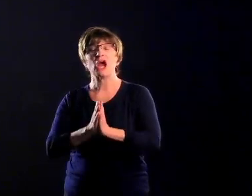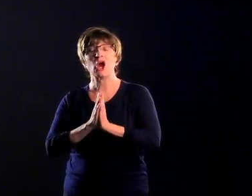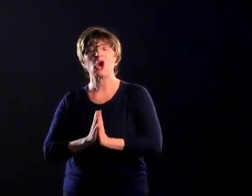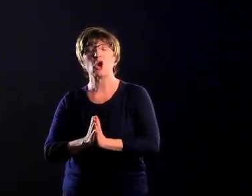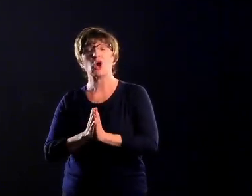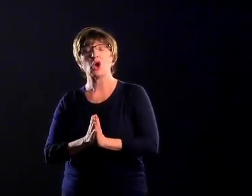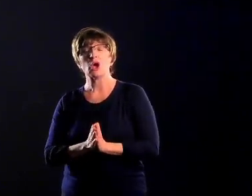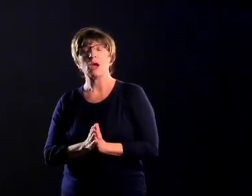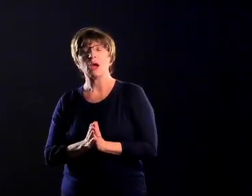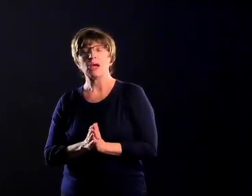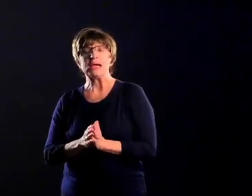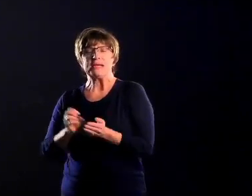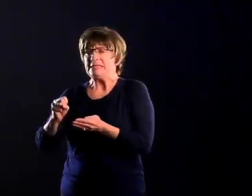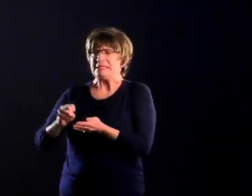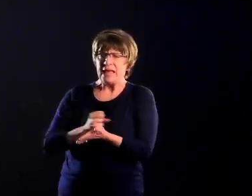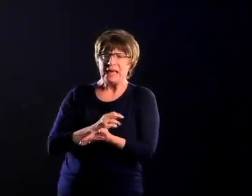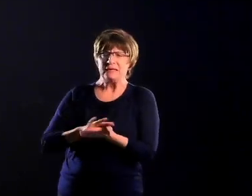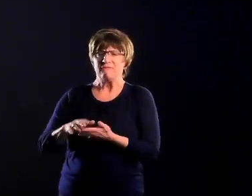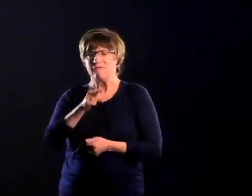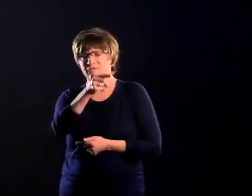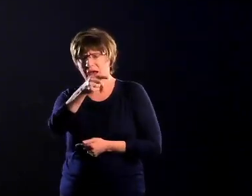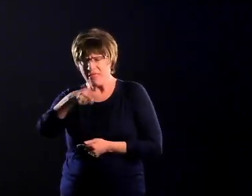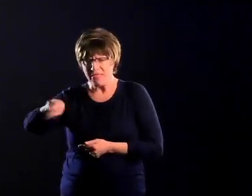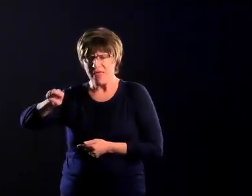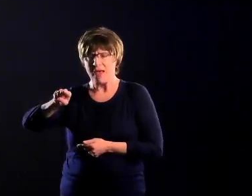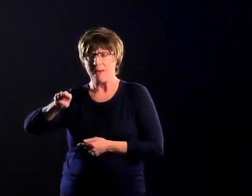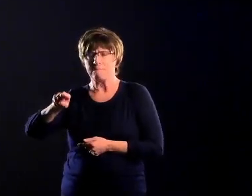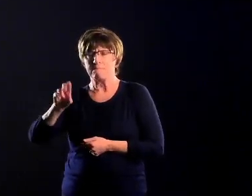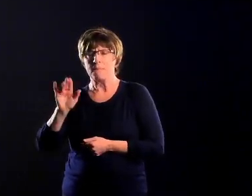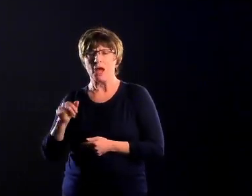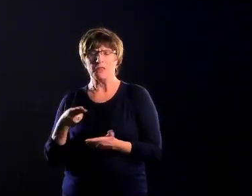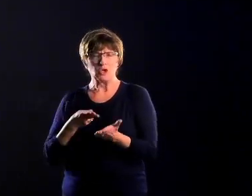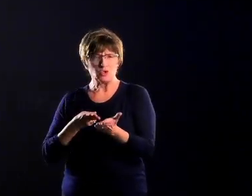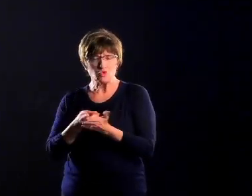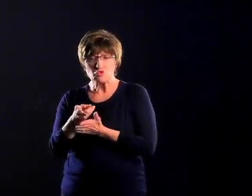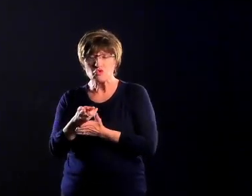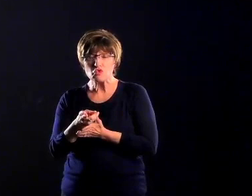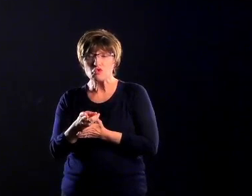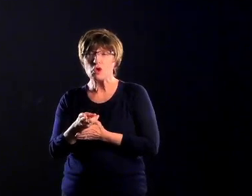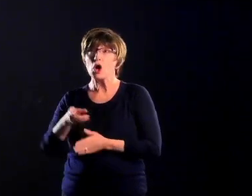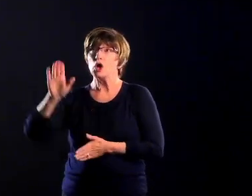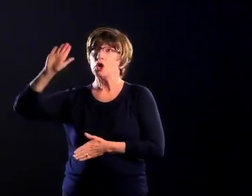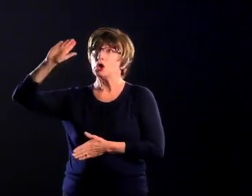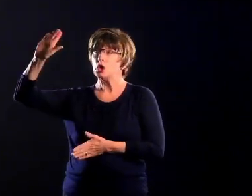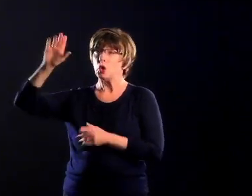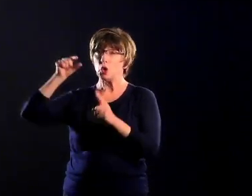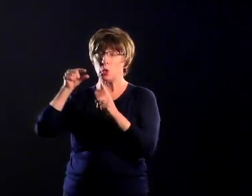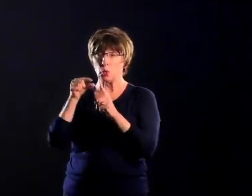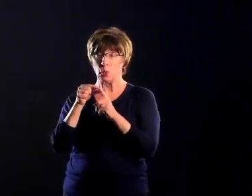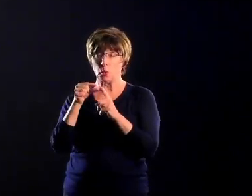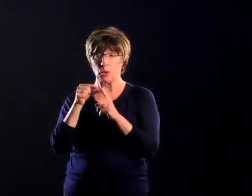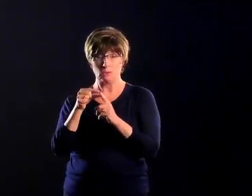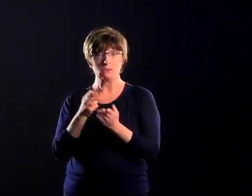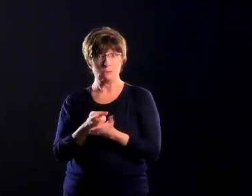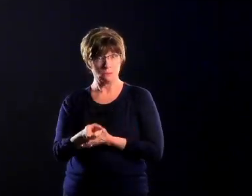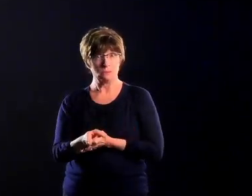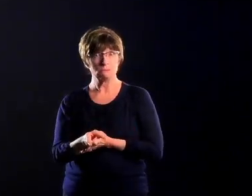he says, "Sanctify them by the truth. Your word is